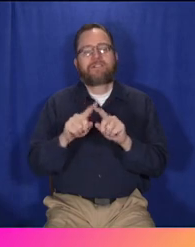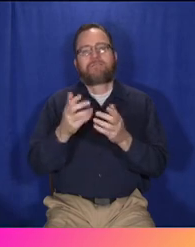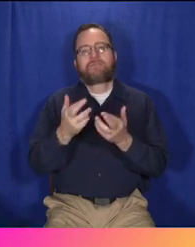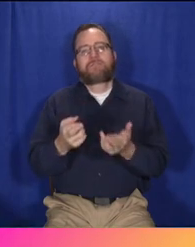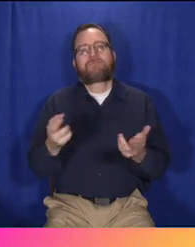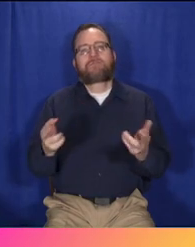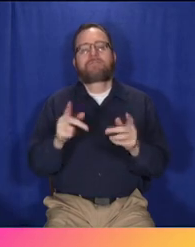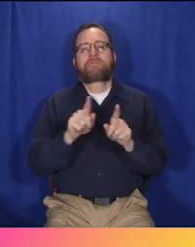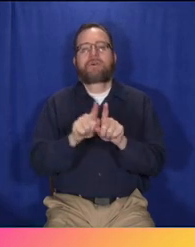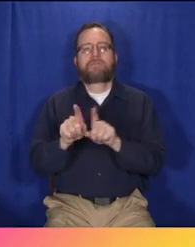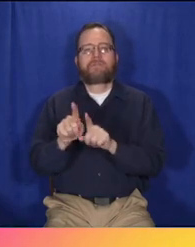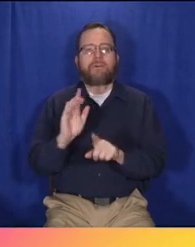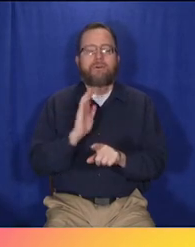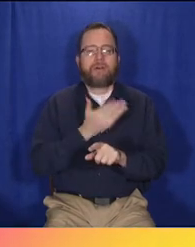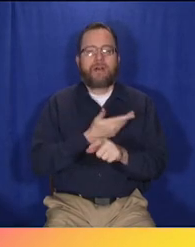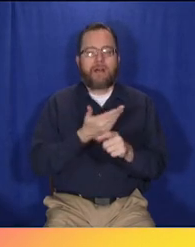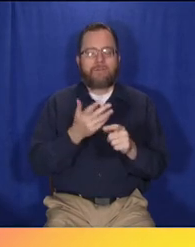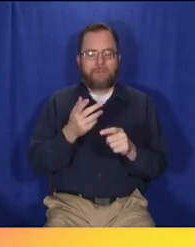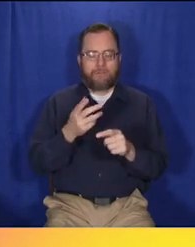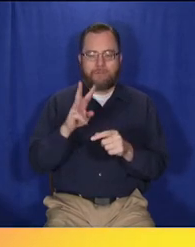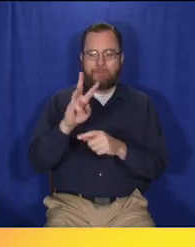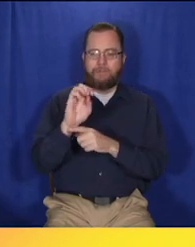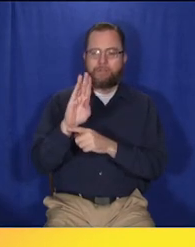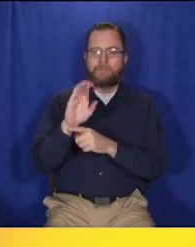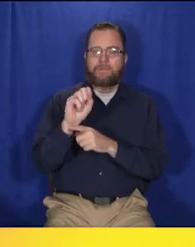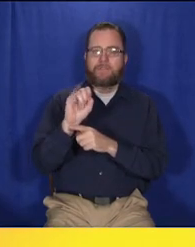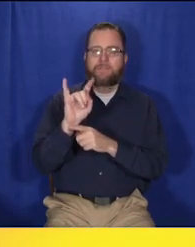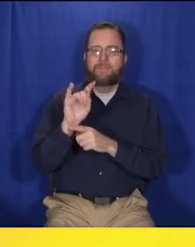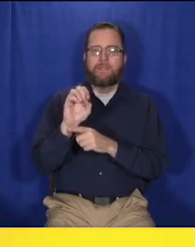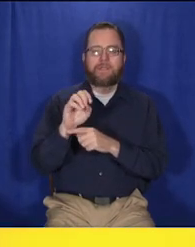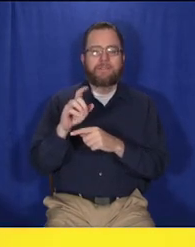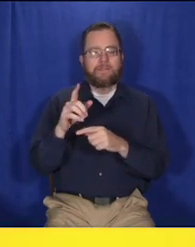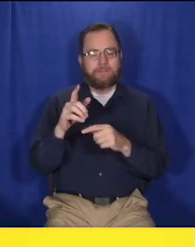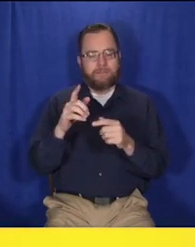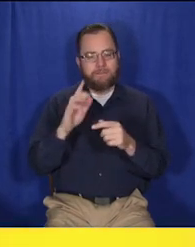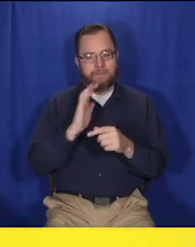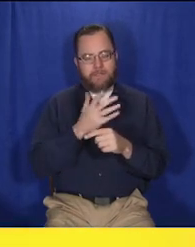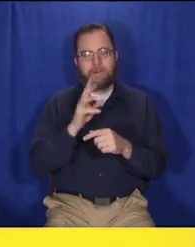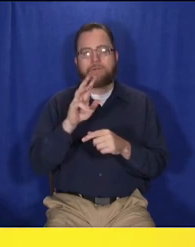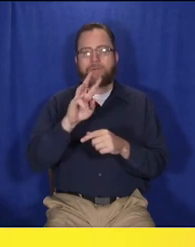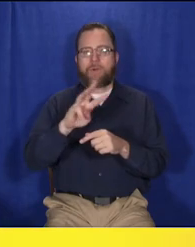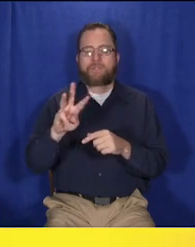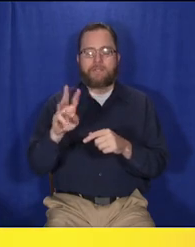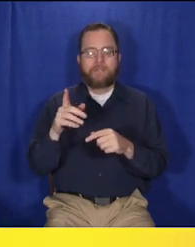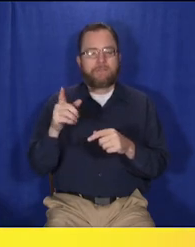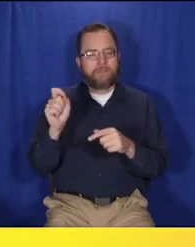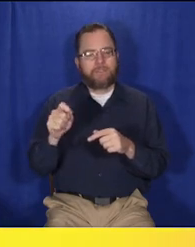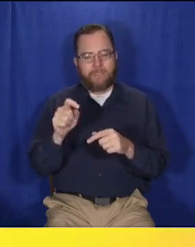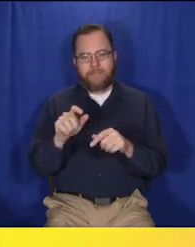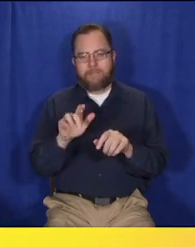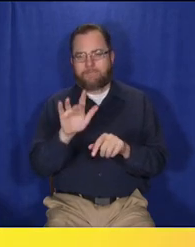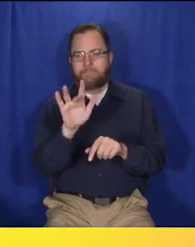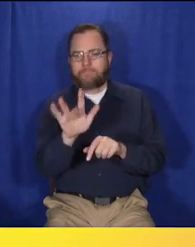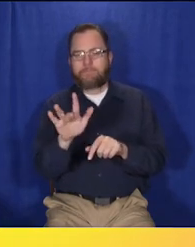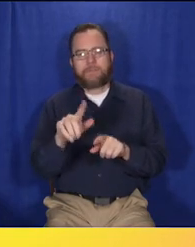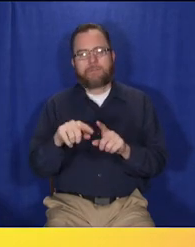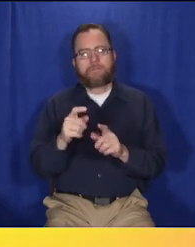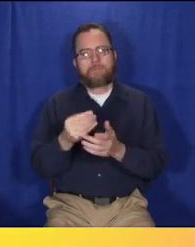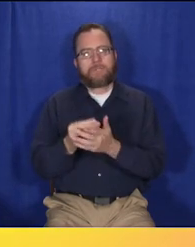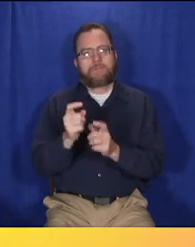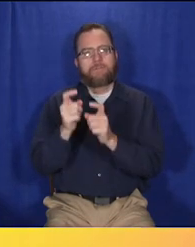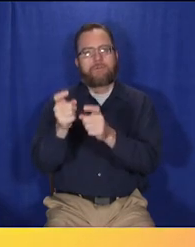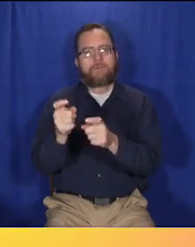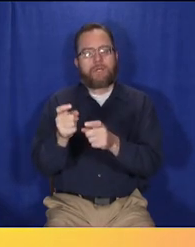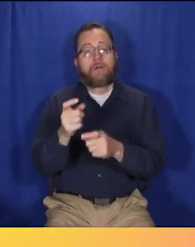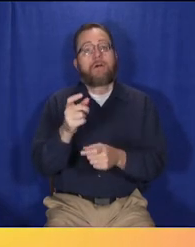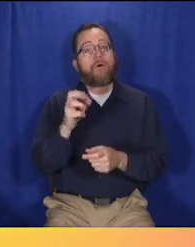fall. Also, our website is where we would direct you for our giving. And you can actually give on our website, or you can actually give